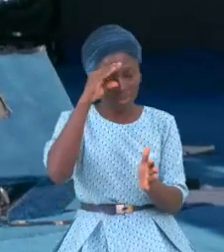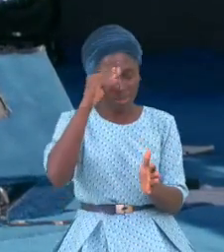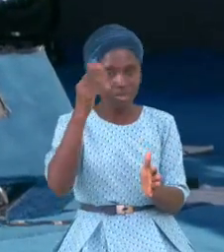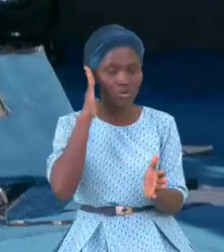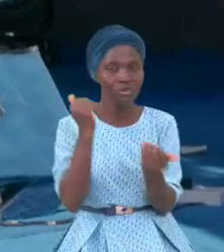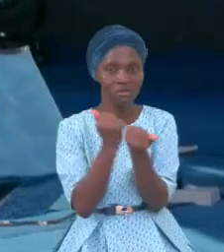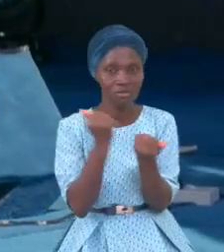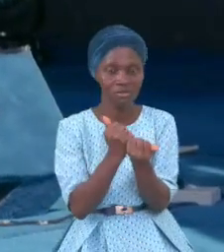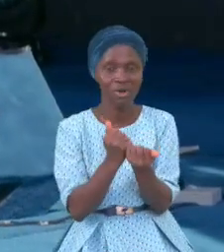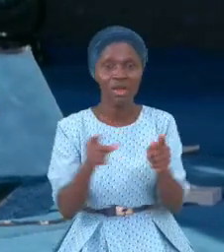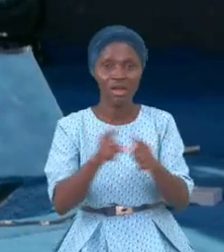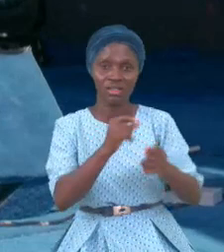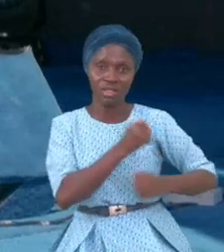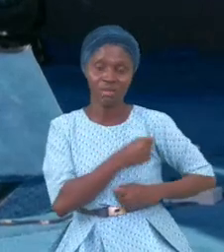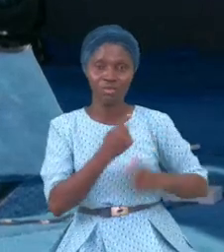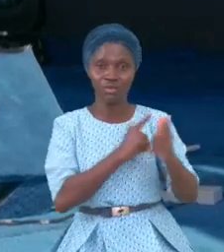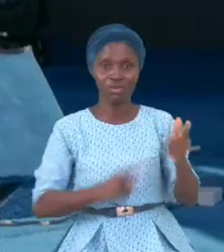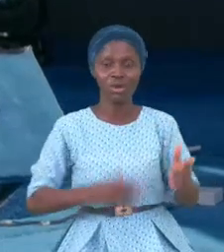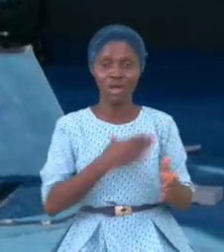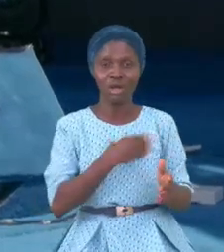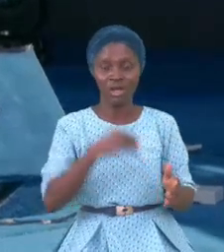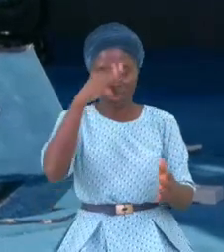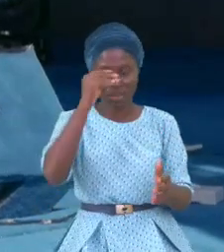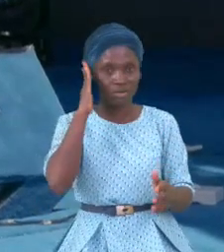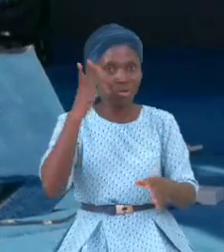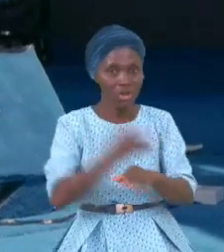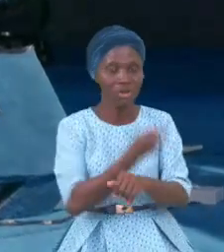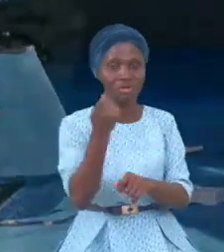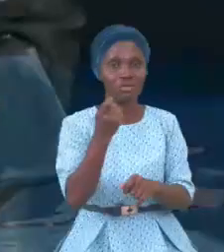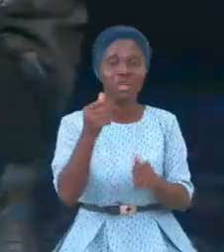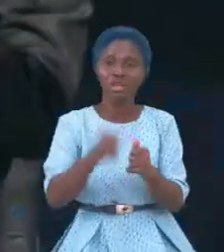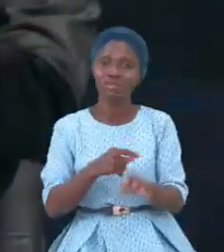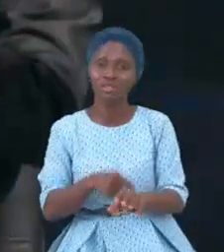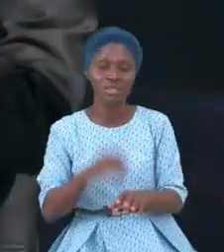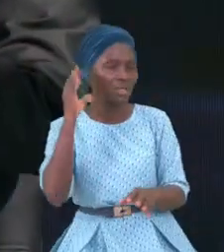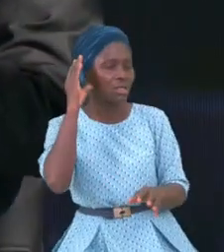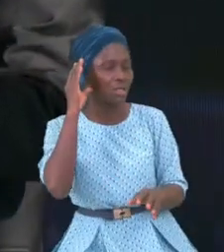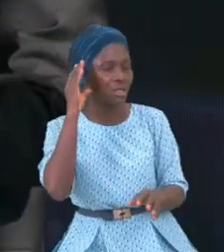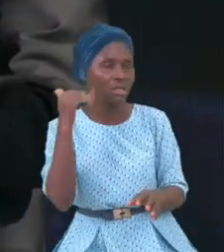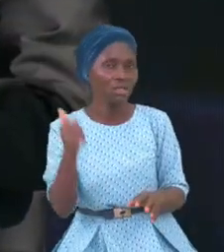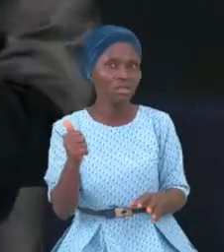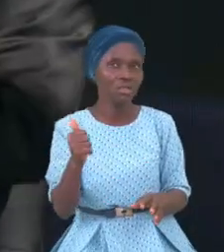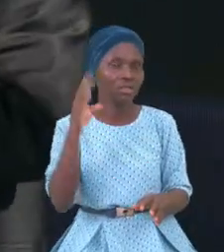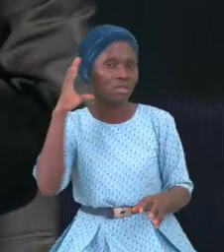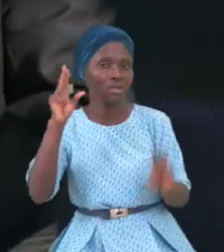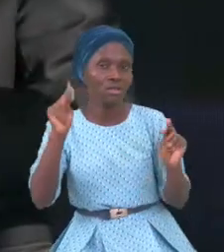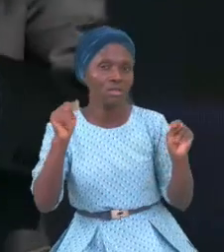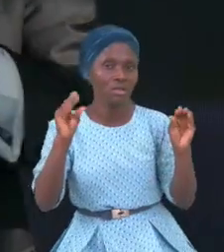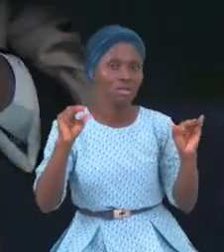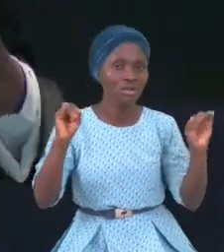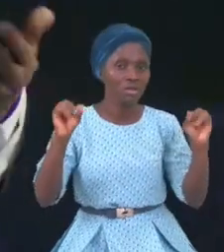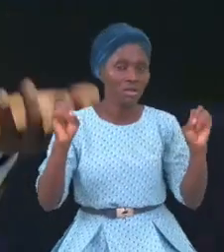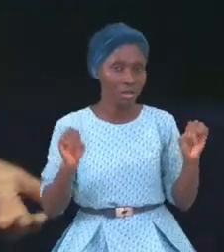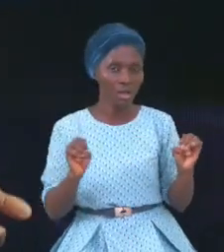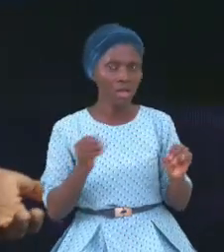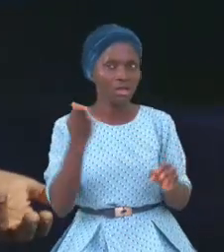every time he had a noise, every time something came, he said, "There's war, and I'm ready, and I'm going now." You see, when